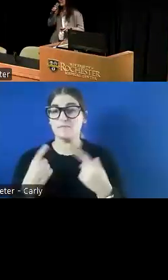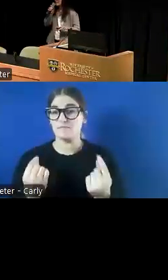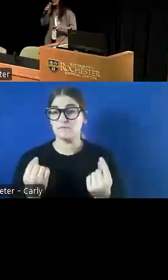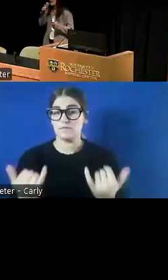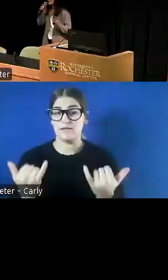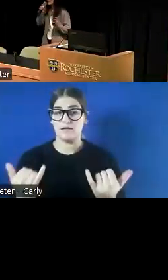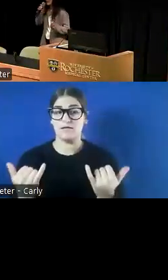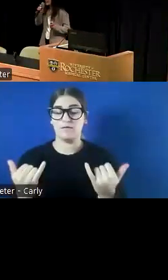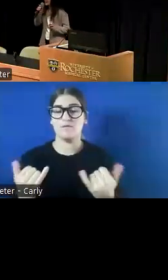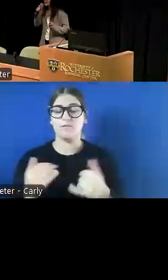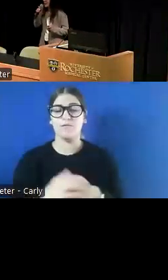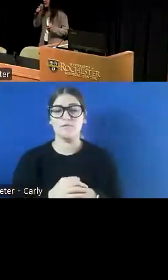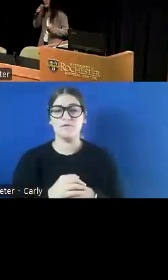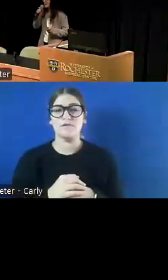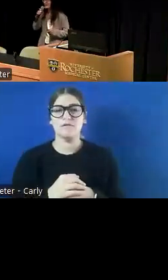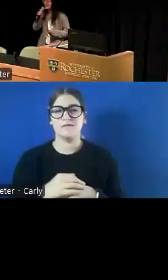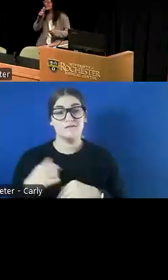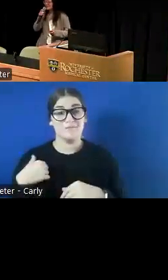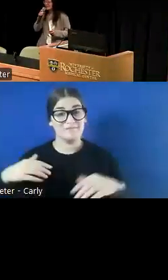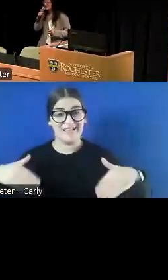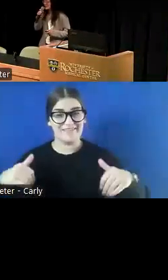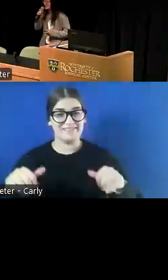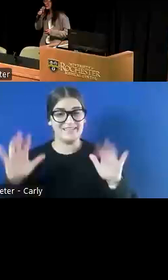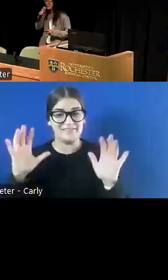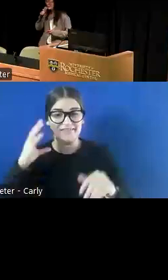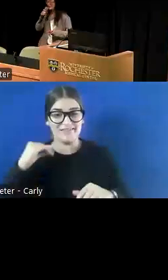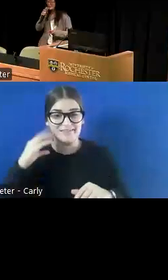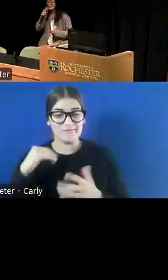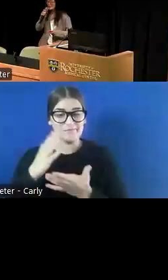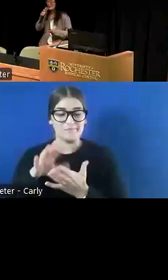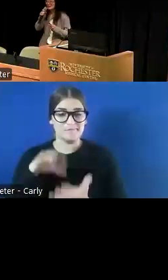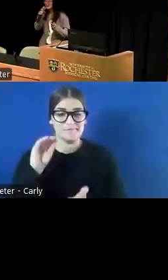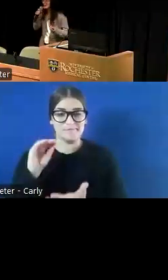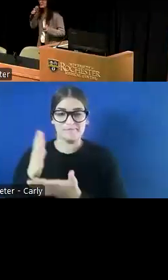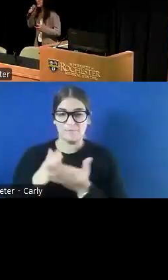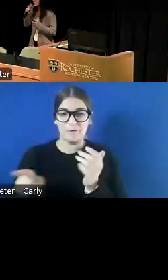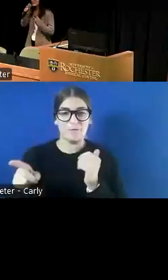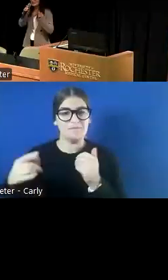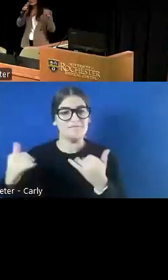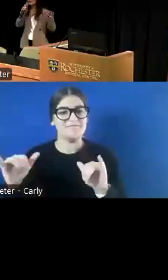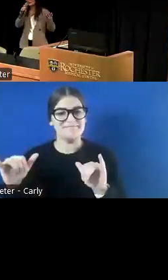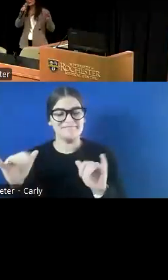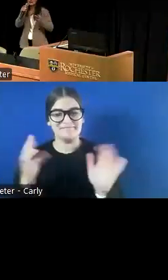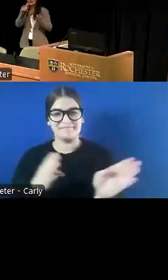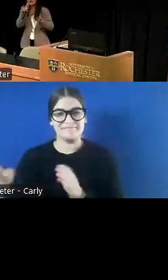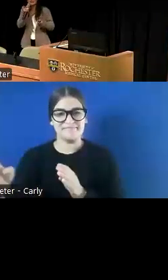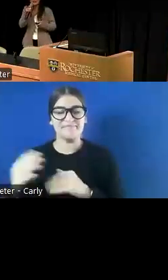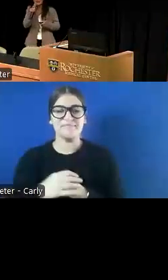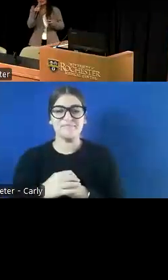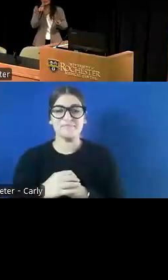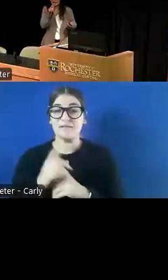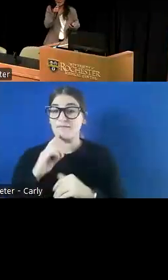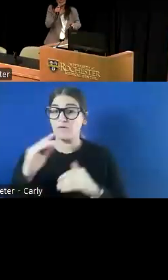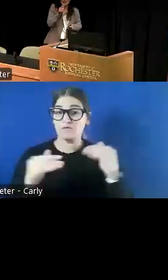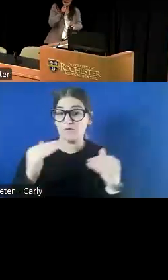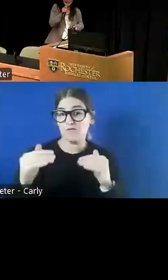is that we have not given up on that experiential learning opportunities, because I think the best learning for especially adults or children is